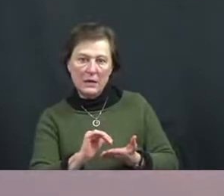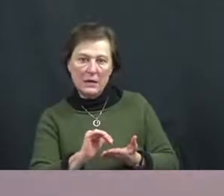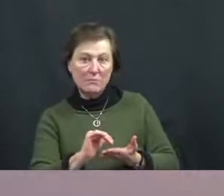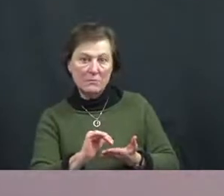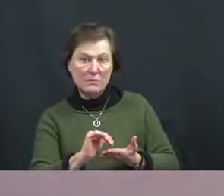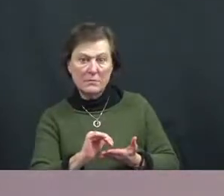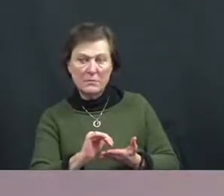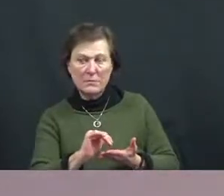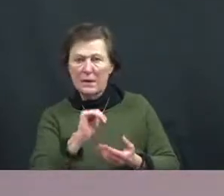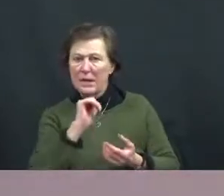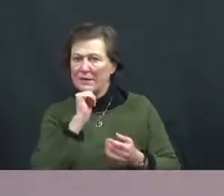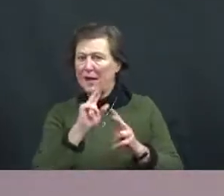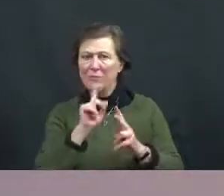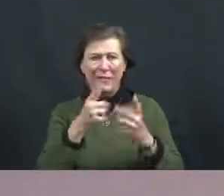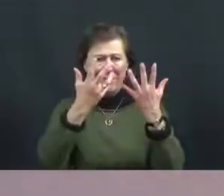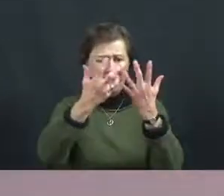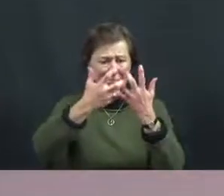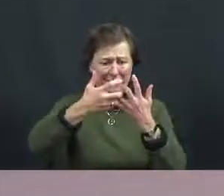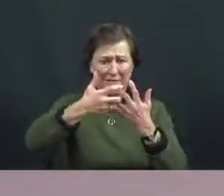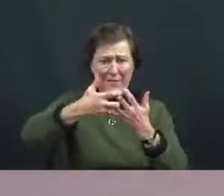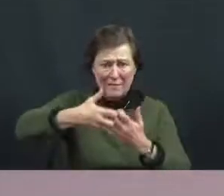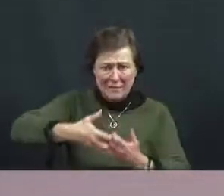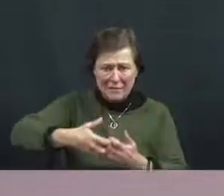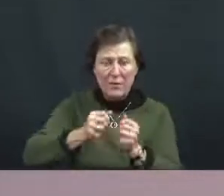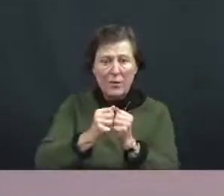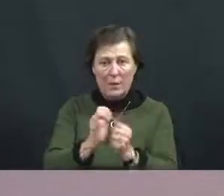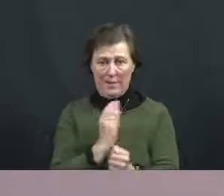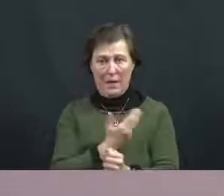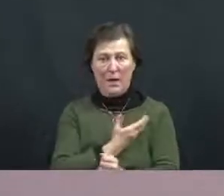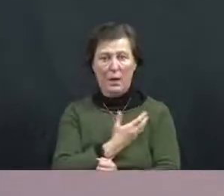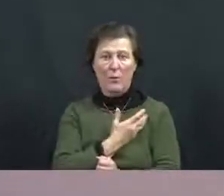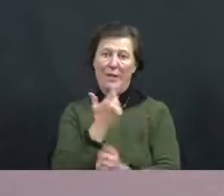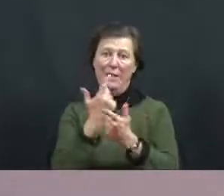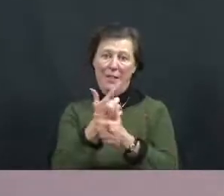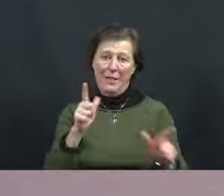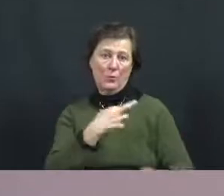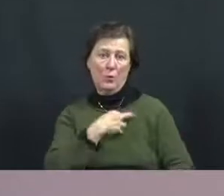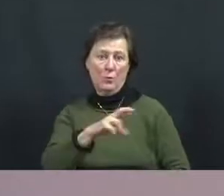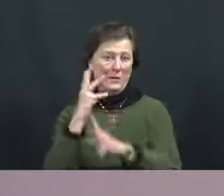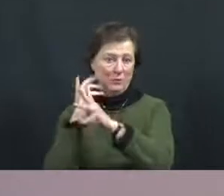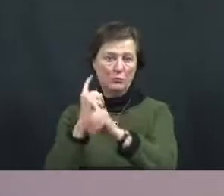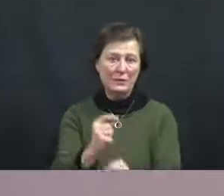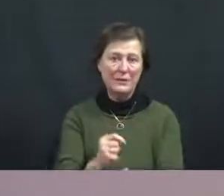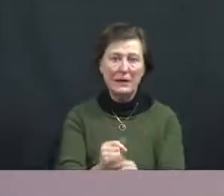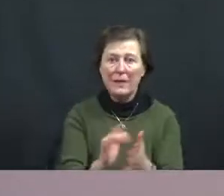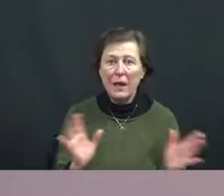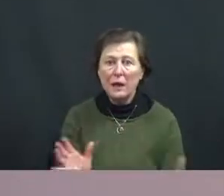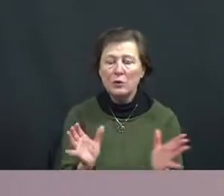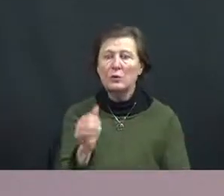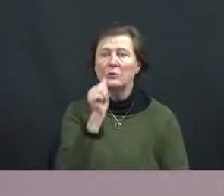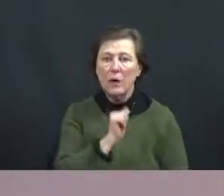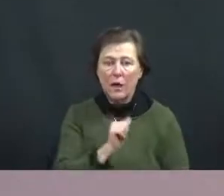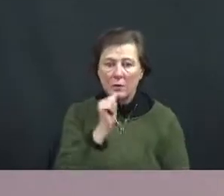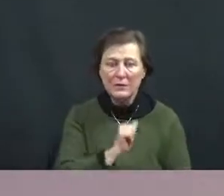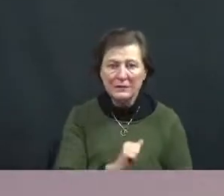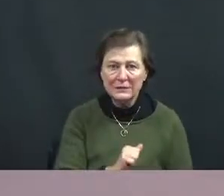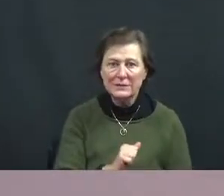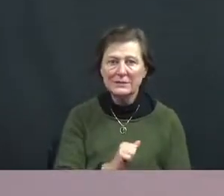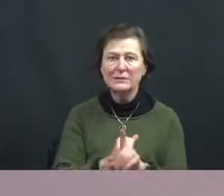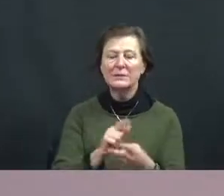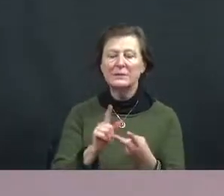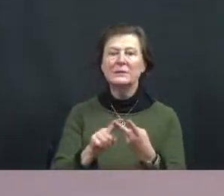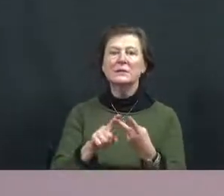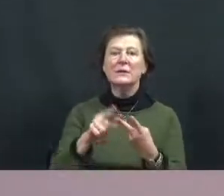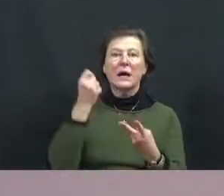Not at all congruent with our liberal religious tradition that encourages tolerance and